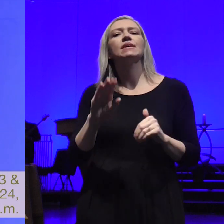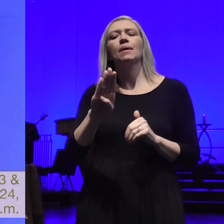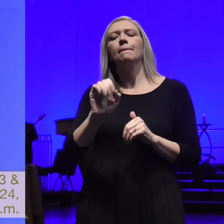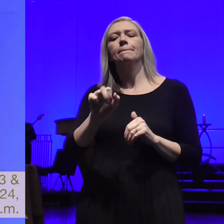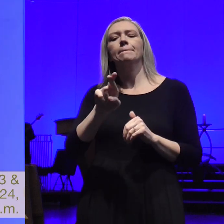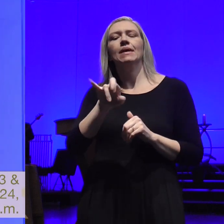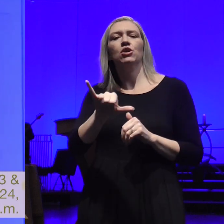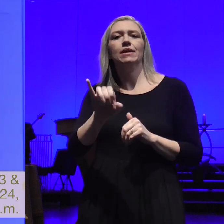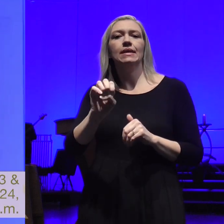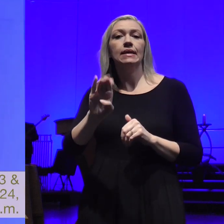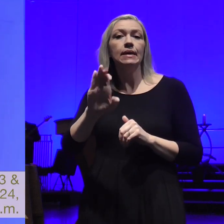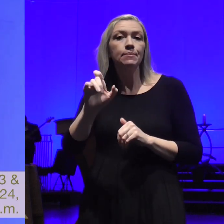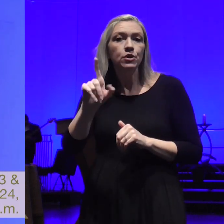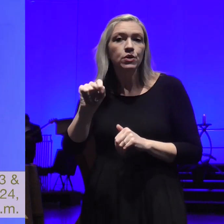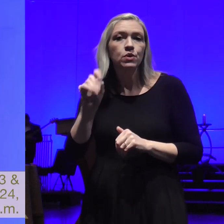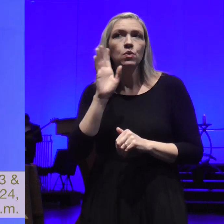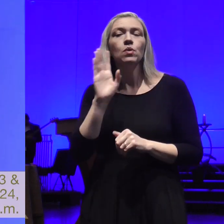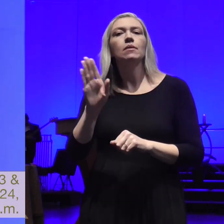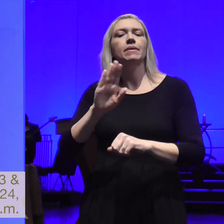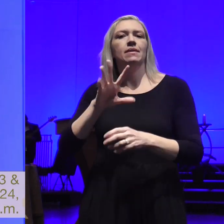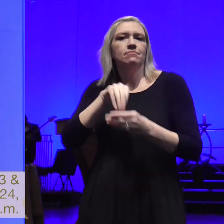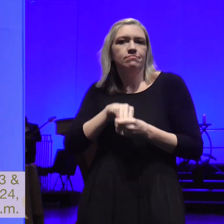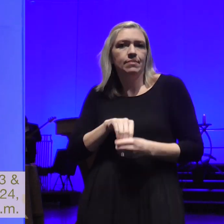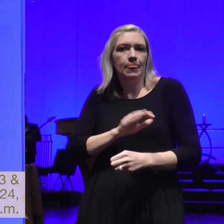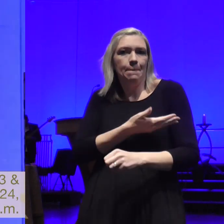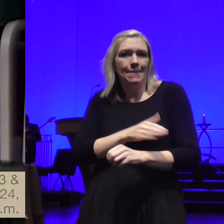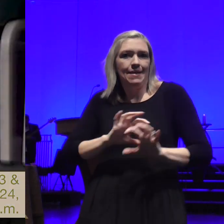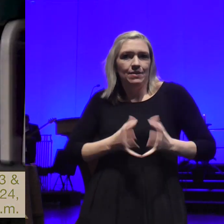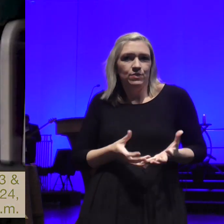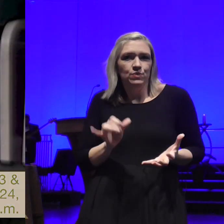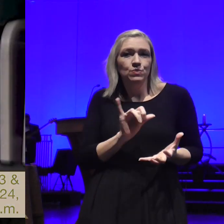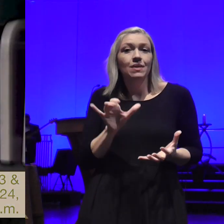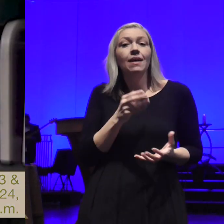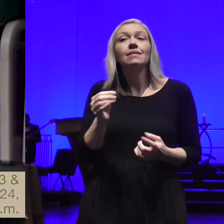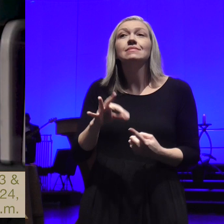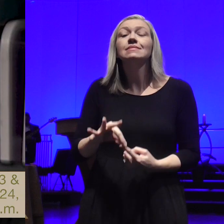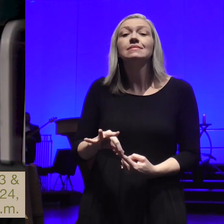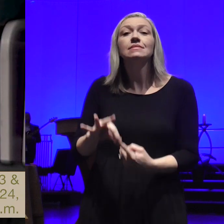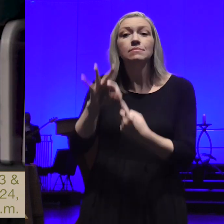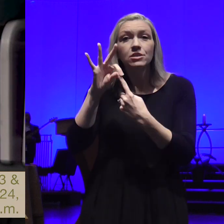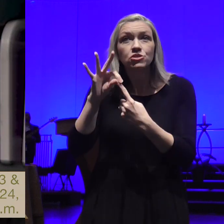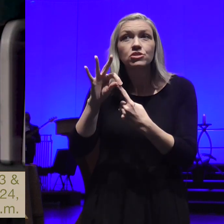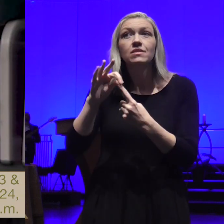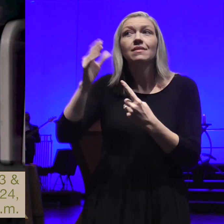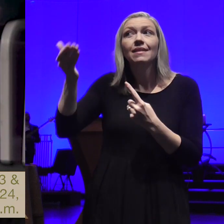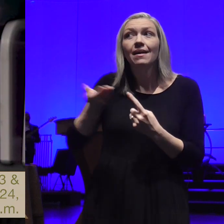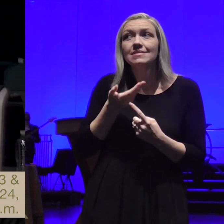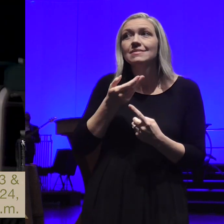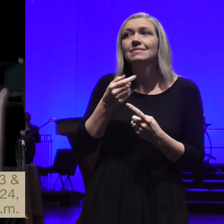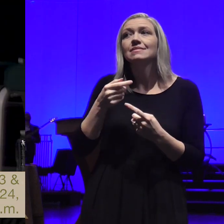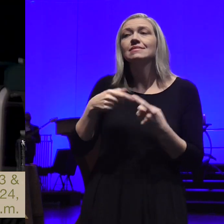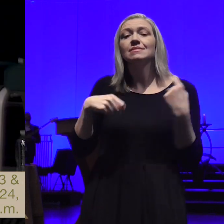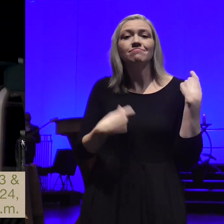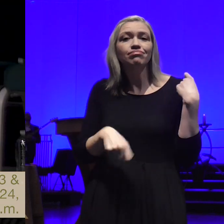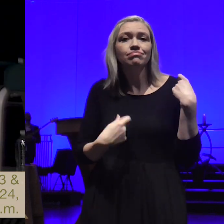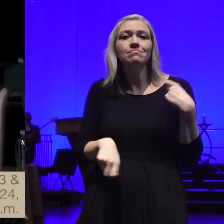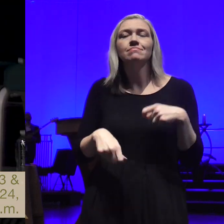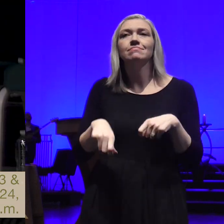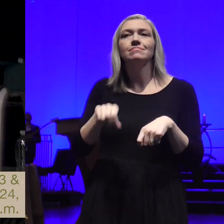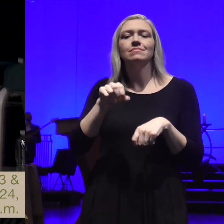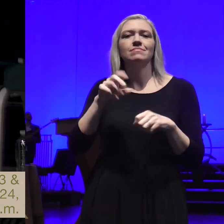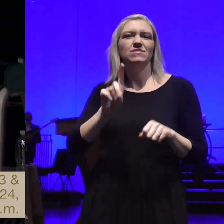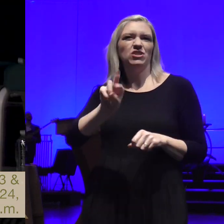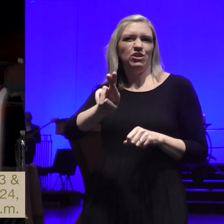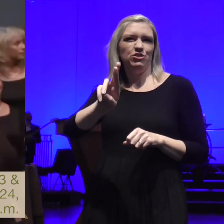be playing with the Mile High Band, and a special guest instrumentalist, that's Dr.